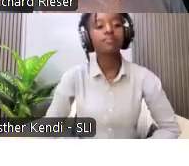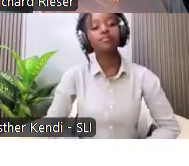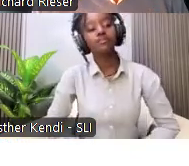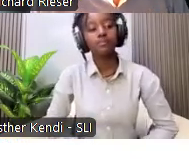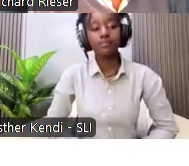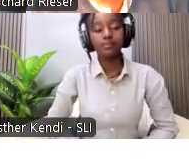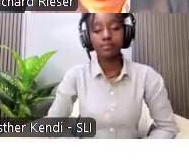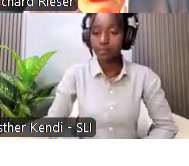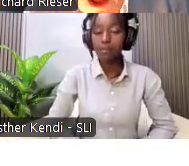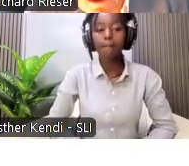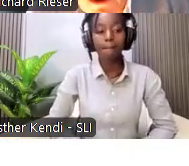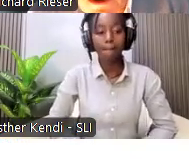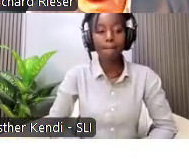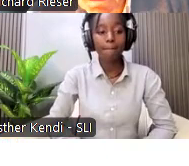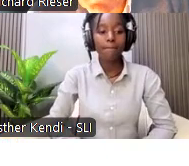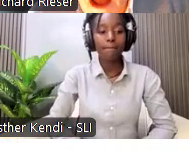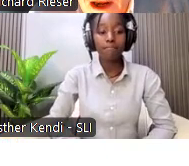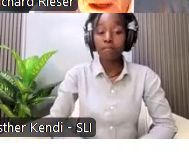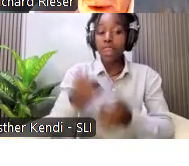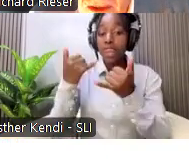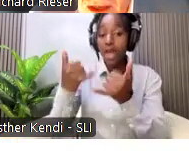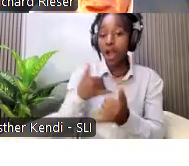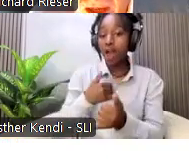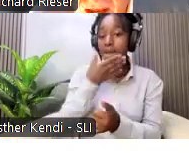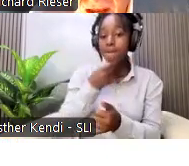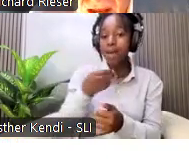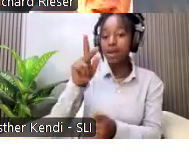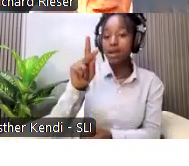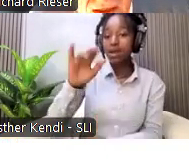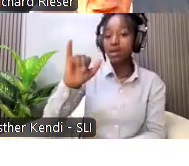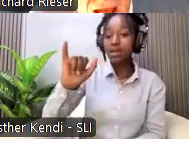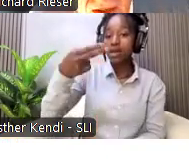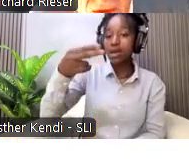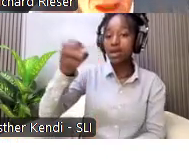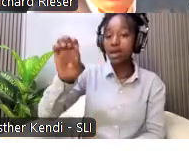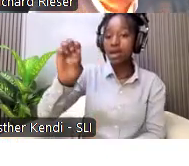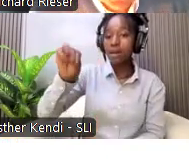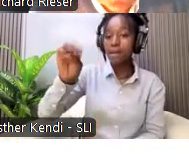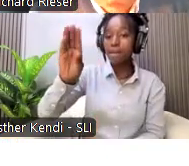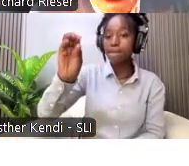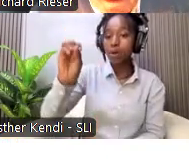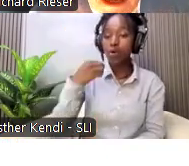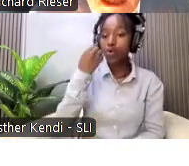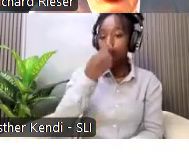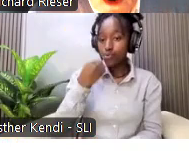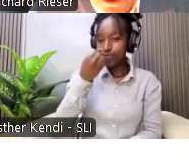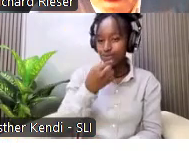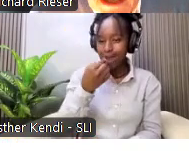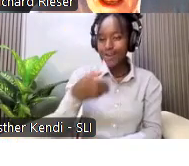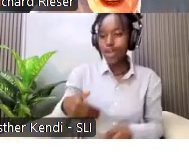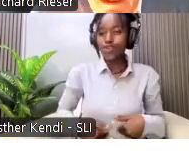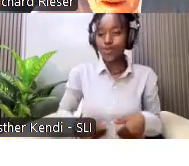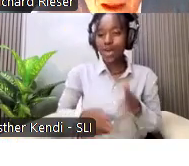Yeah, so Kihembo, who's kindly doing these slides for me, is our youth representative on